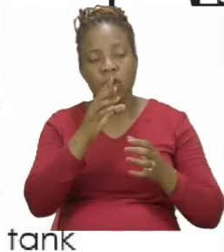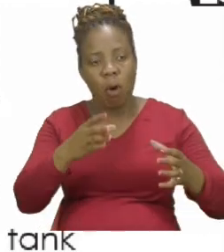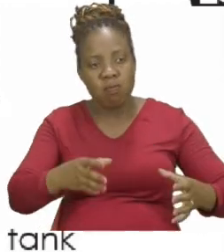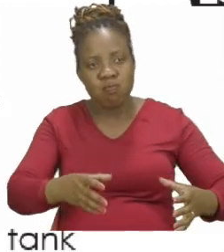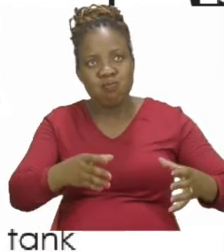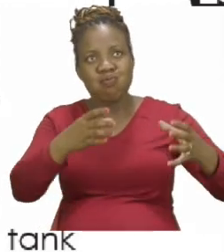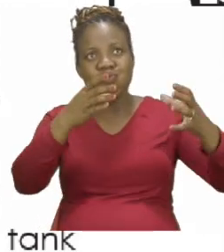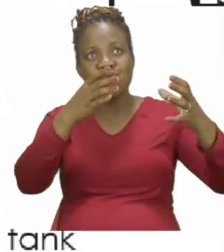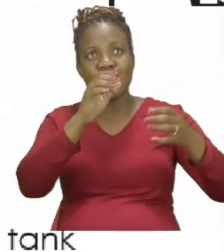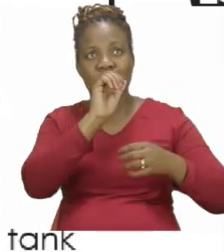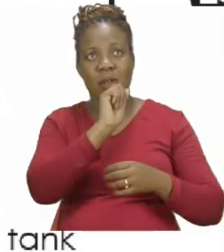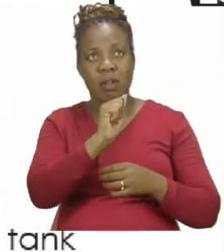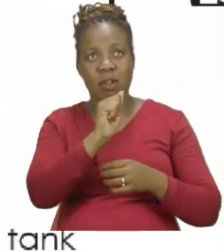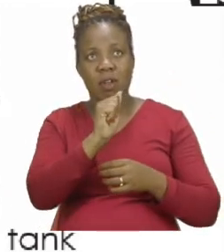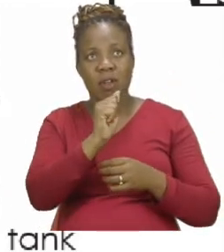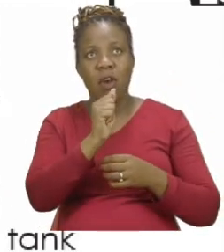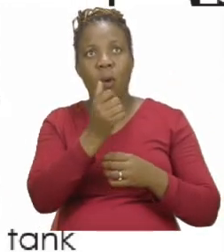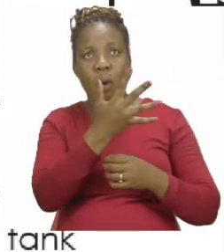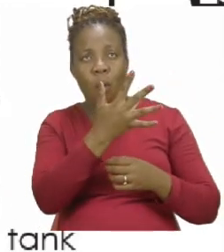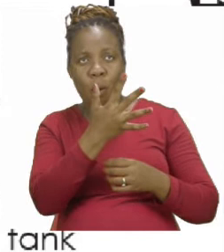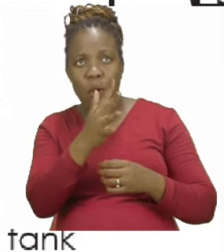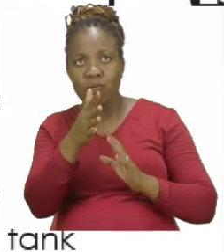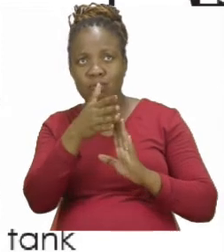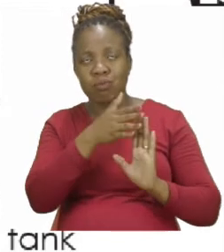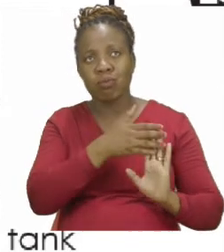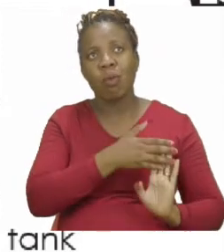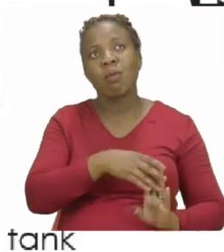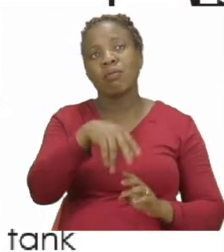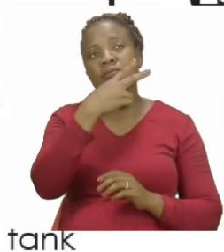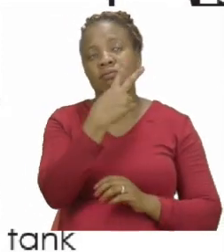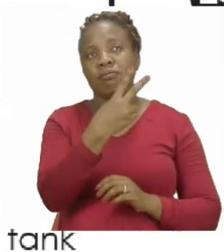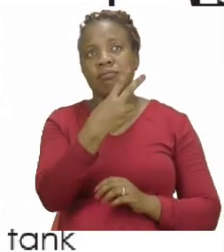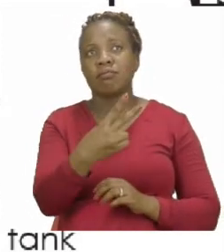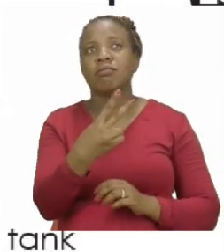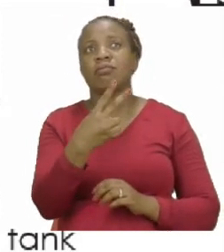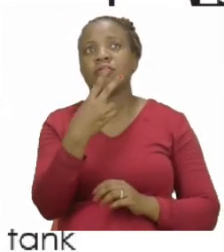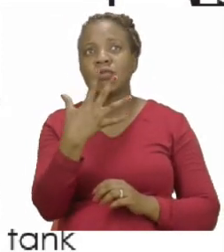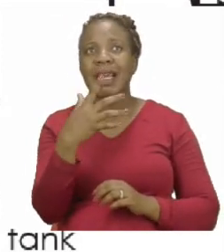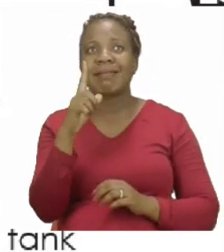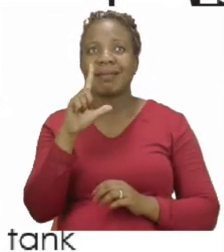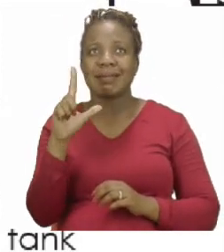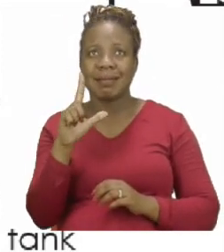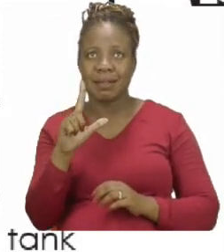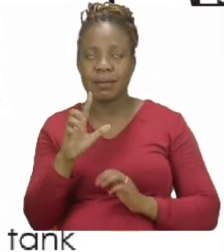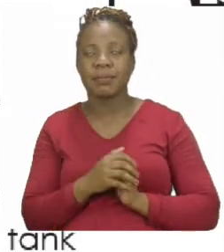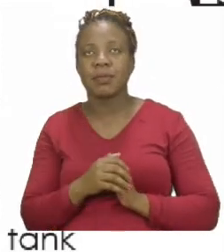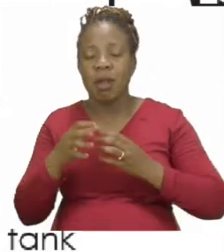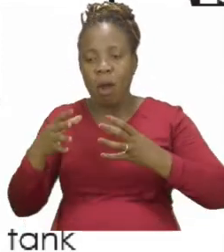225 liters of water. Tank B holds